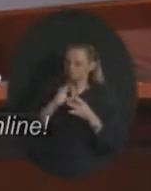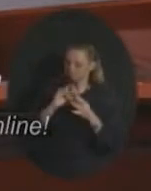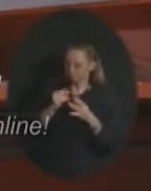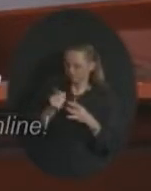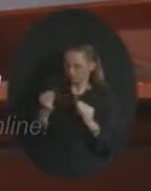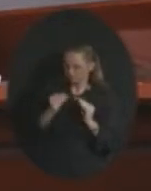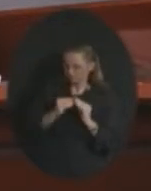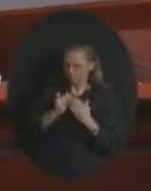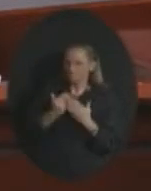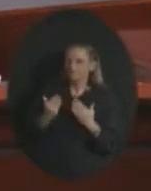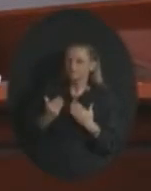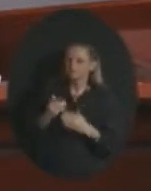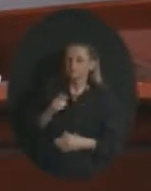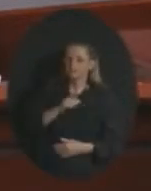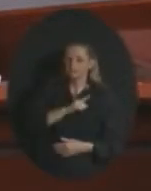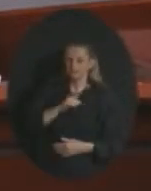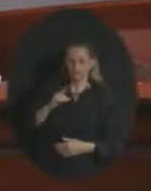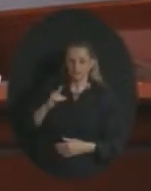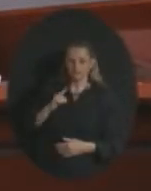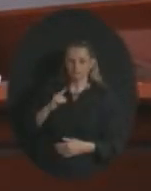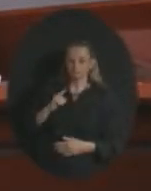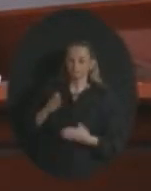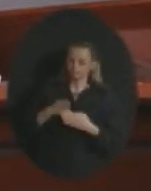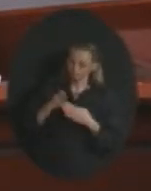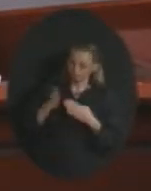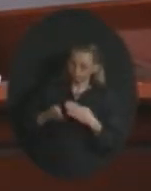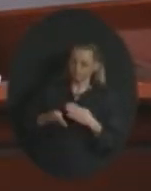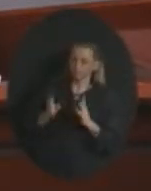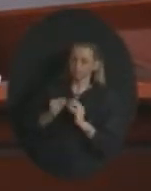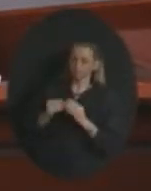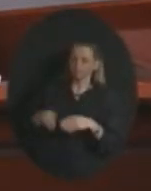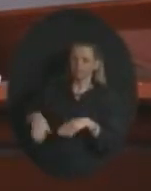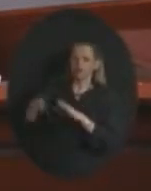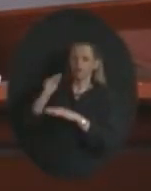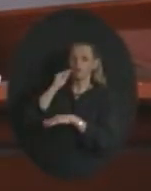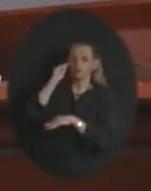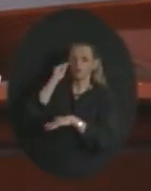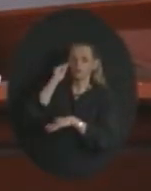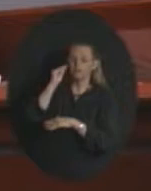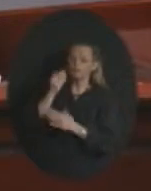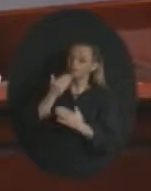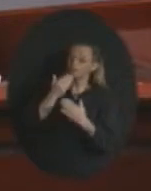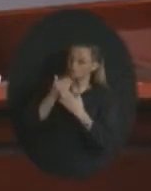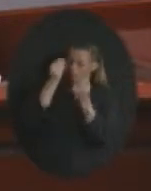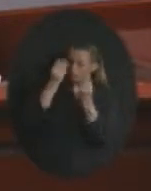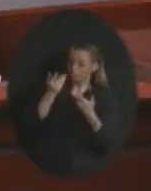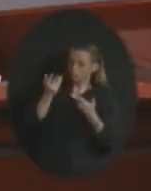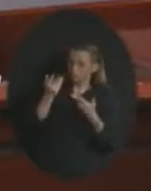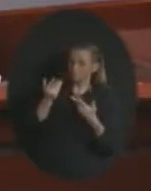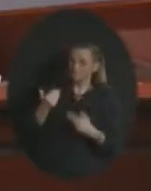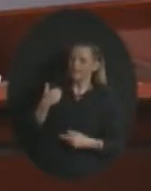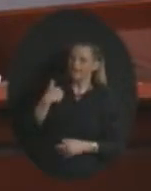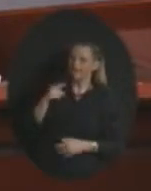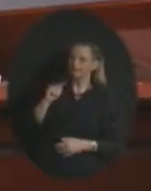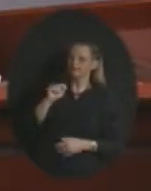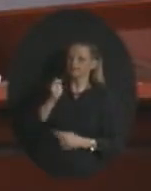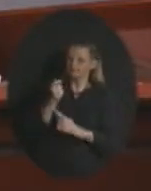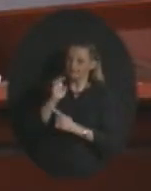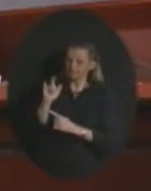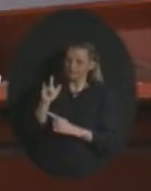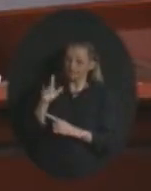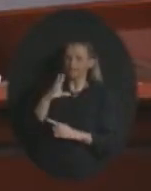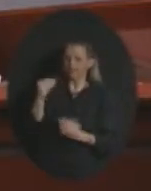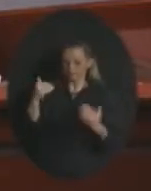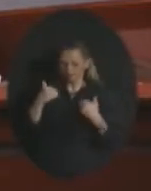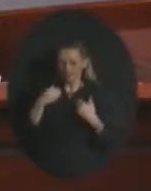things. Legislature wrapped up their session and have gone home. And the really good news for us is that we have a tax bill and we have a budget. And